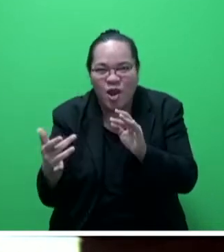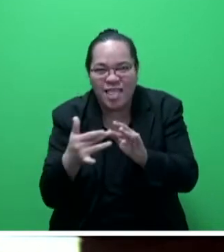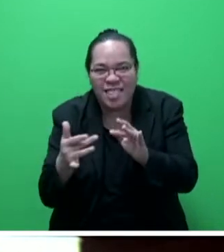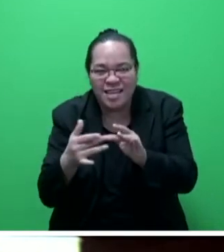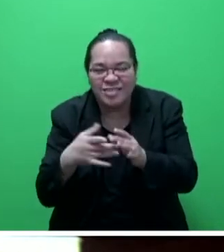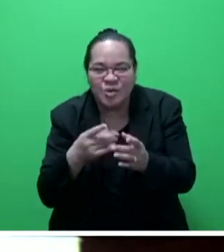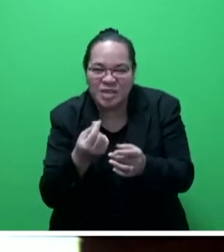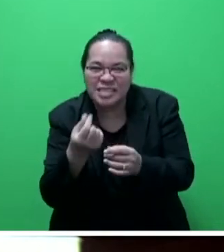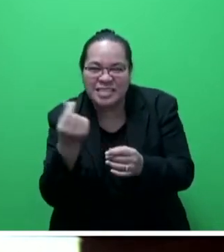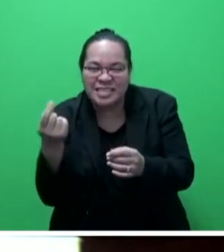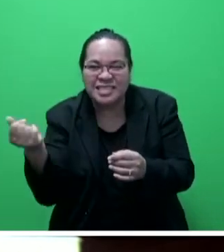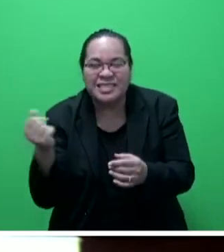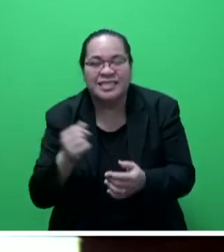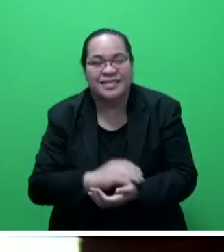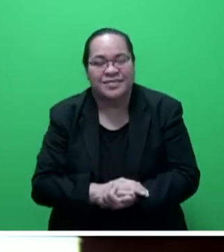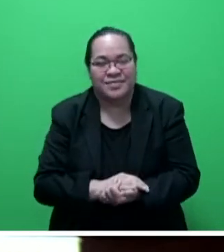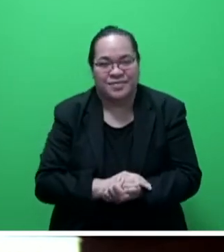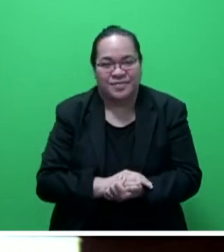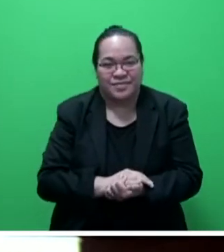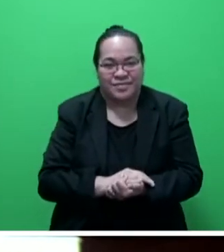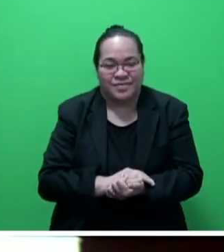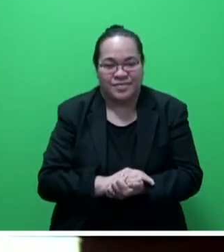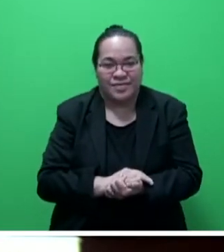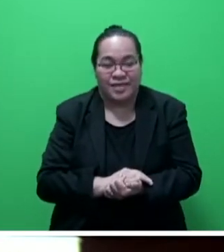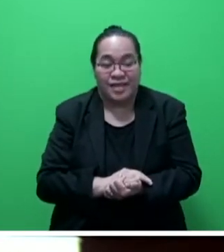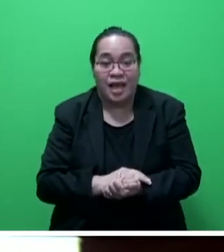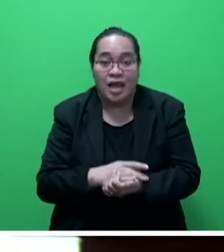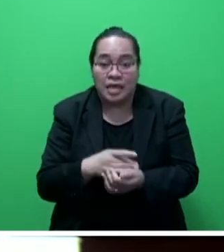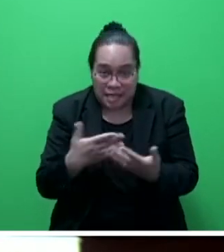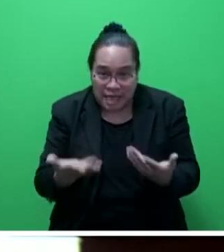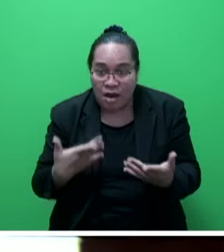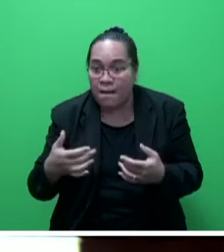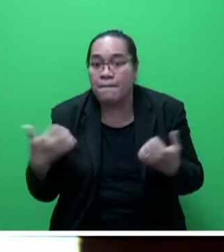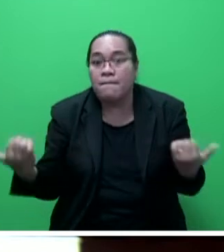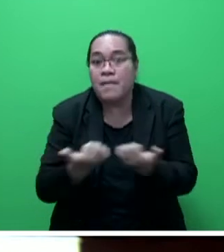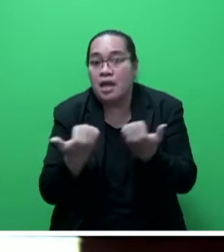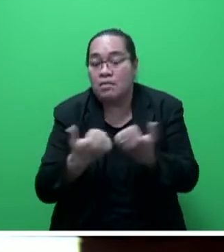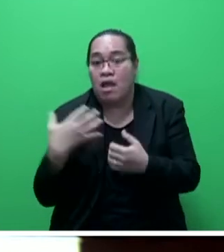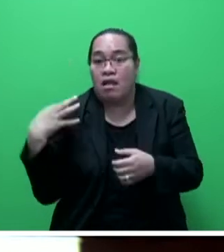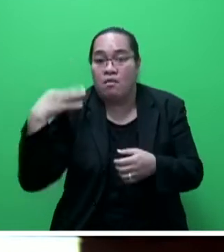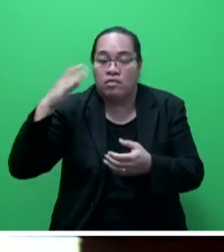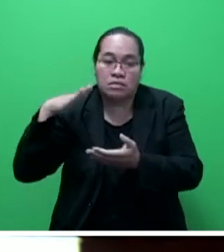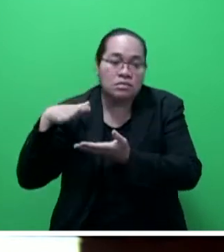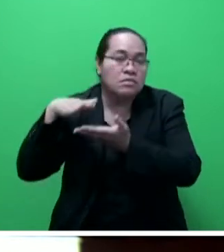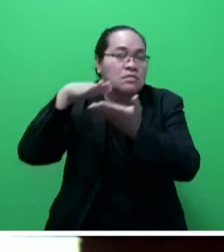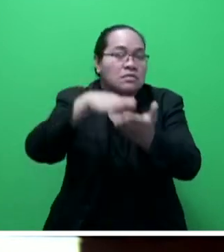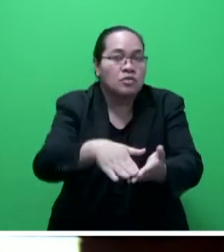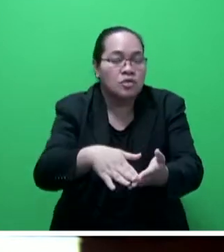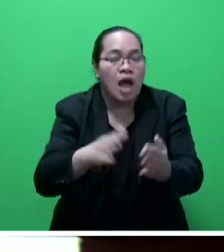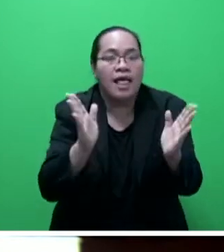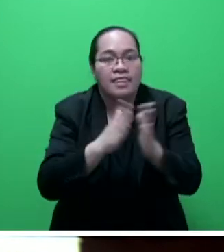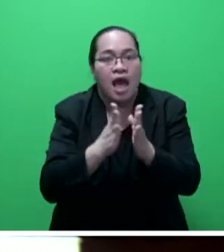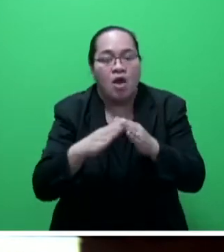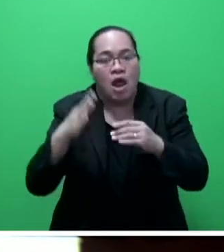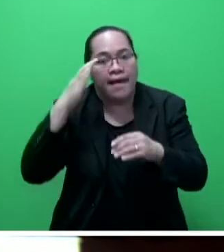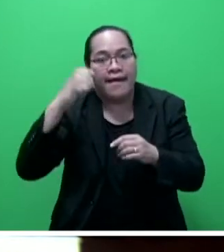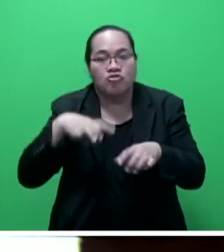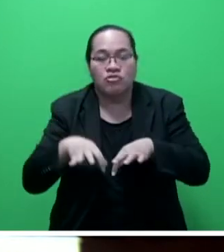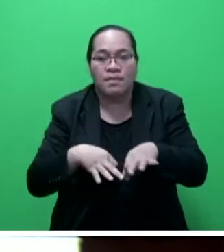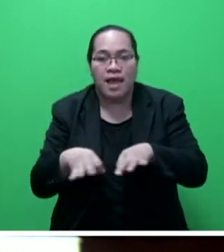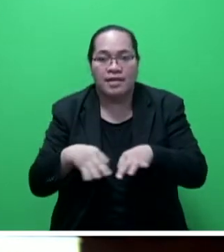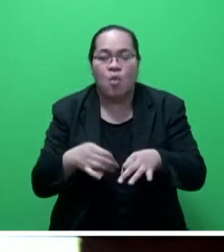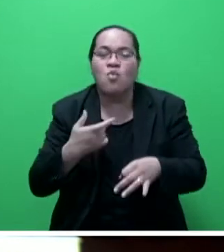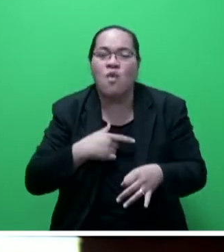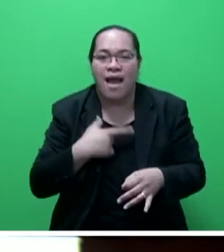development control. Currently, all sorts of applications end up at town and country planning, and this is